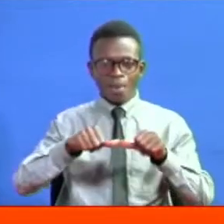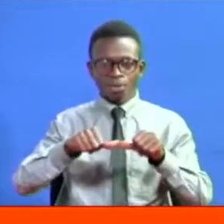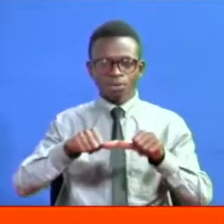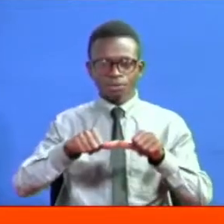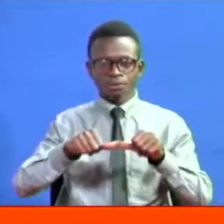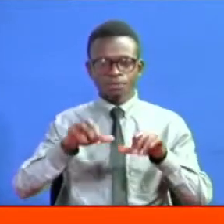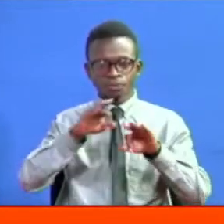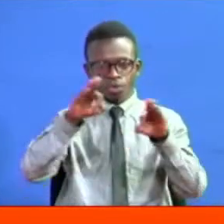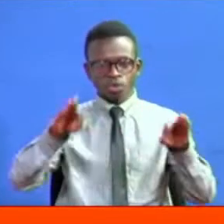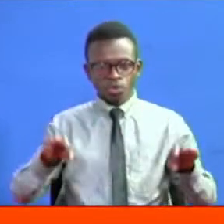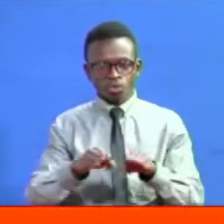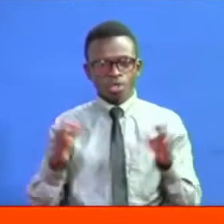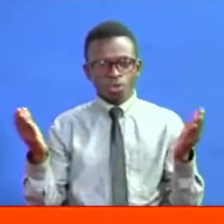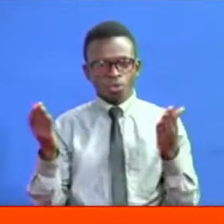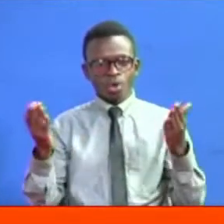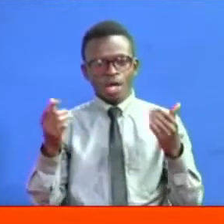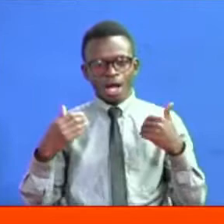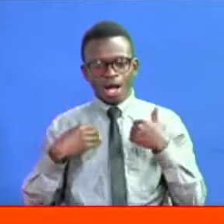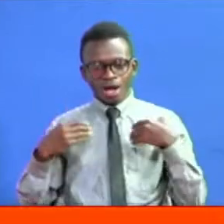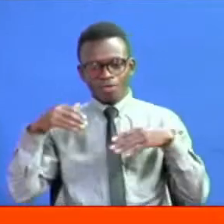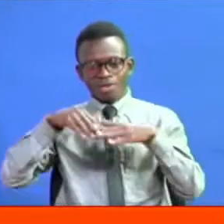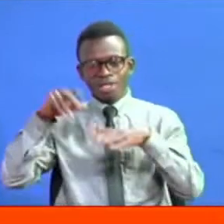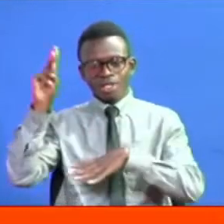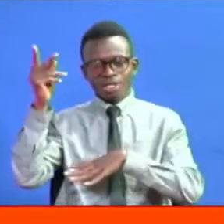where the crop is grown locally.